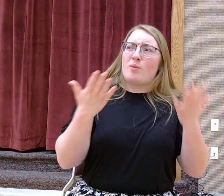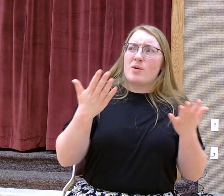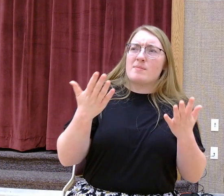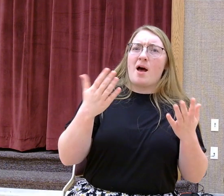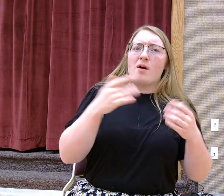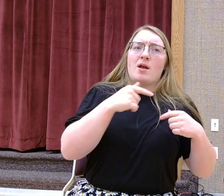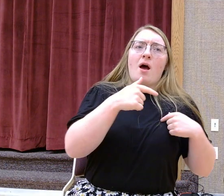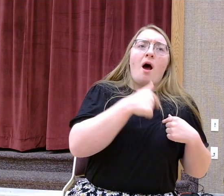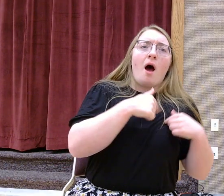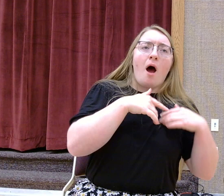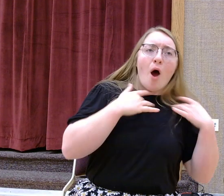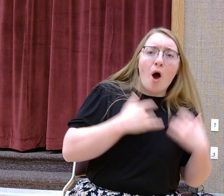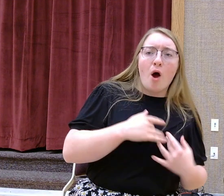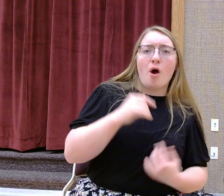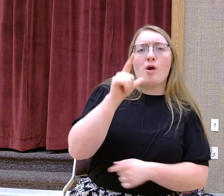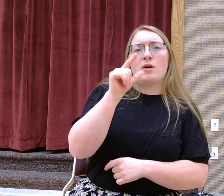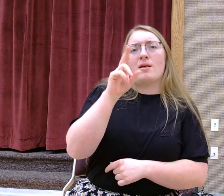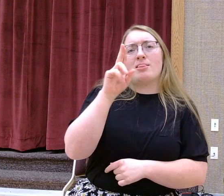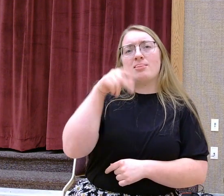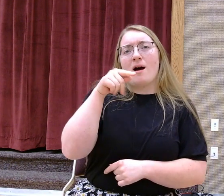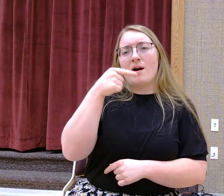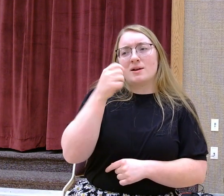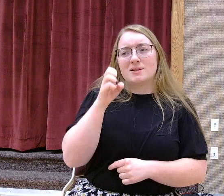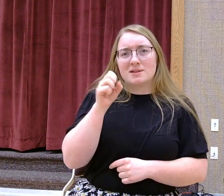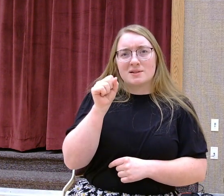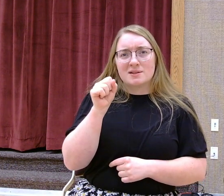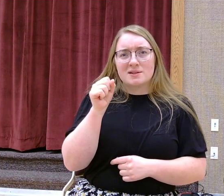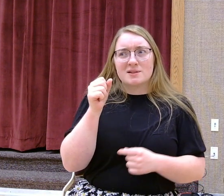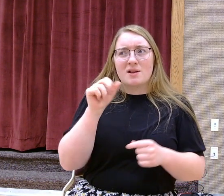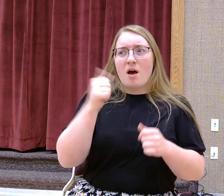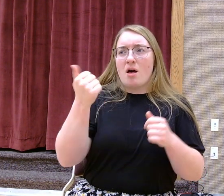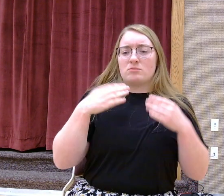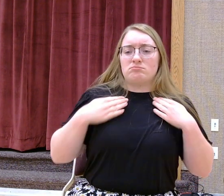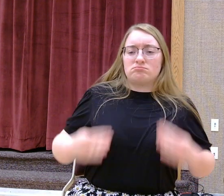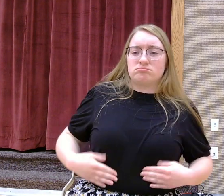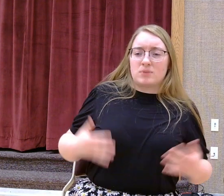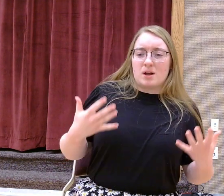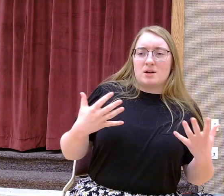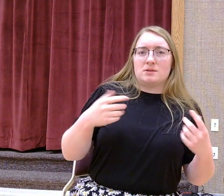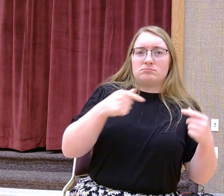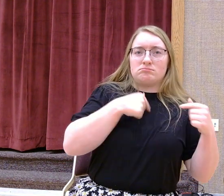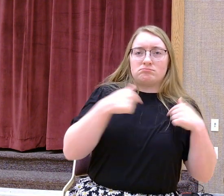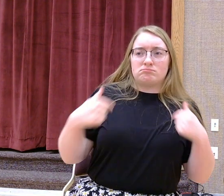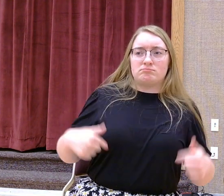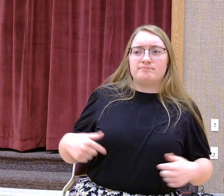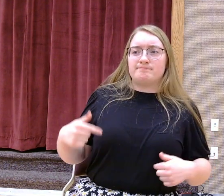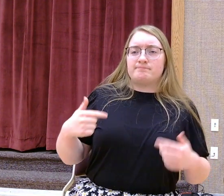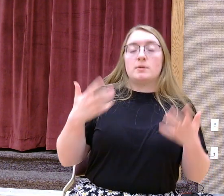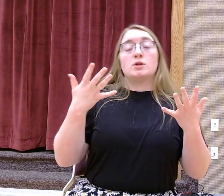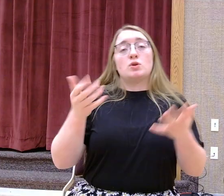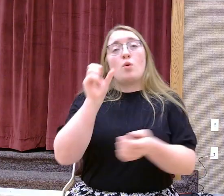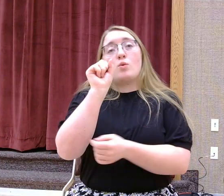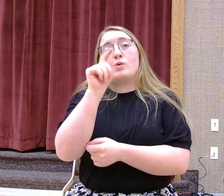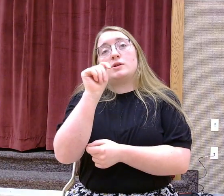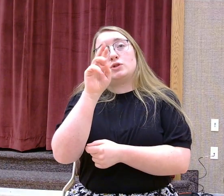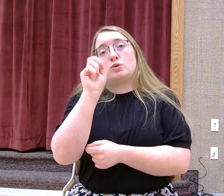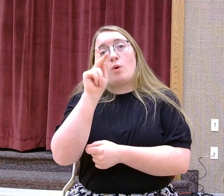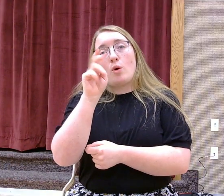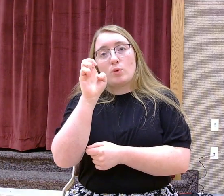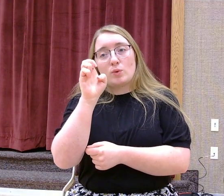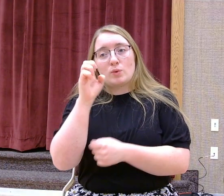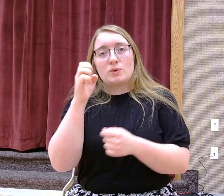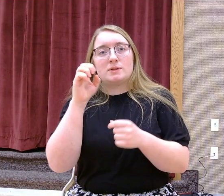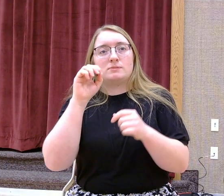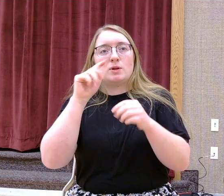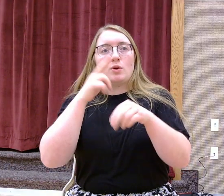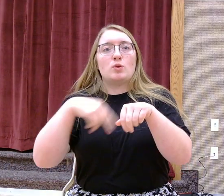heart or other parts of the body? No, so usually, okay, let's talk about that. So stroke usually happens in the brain, and that's a clot usually